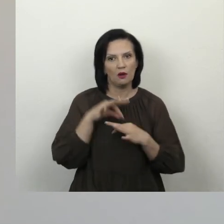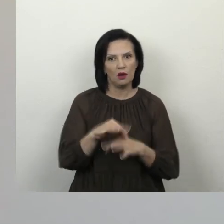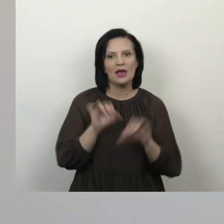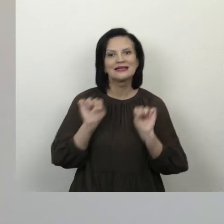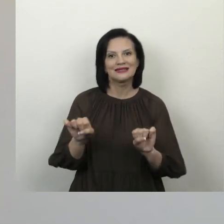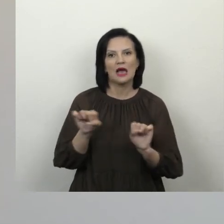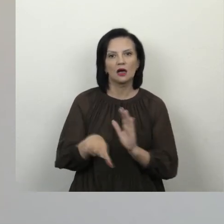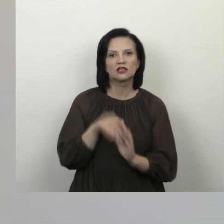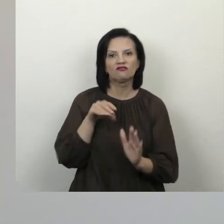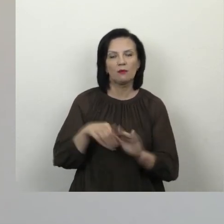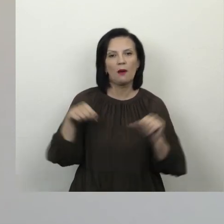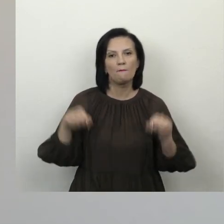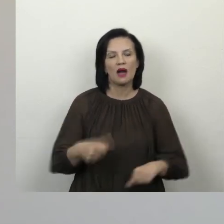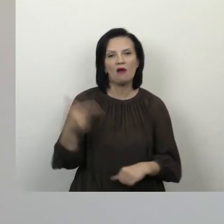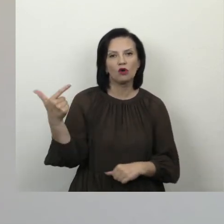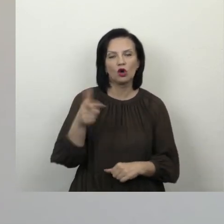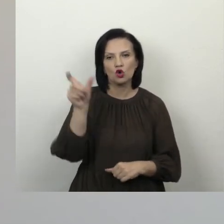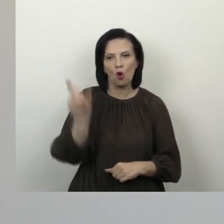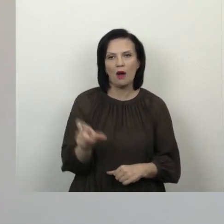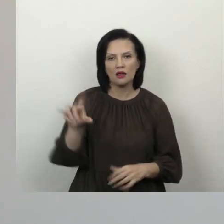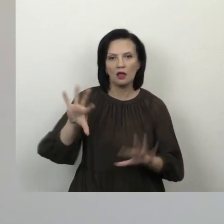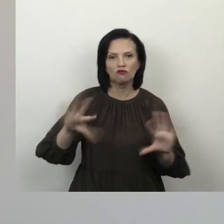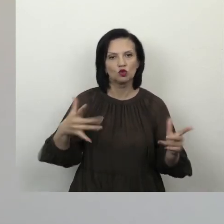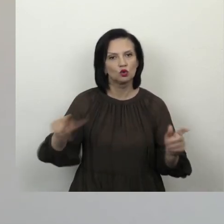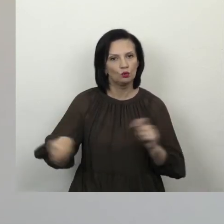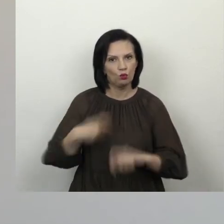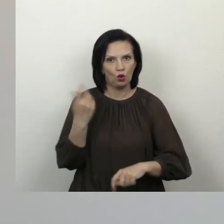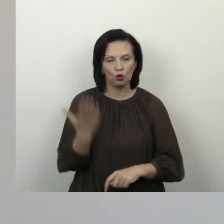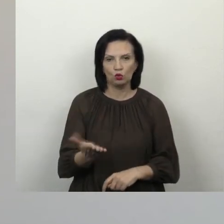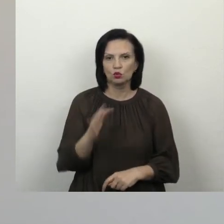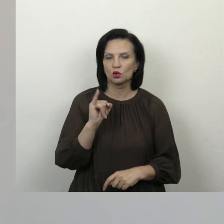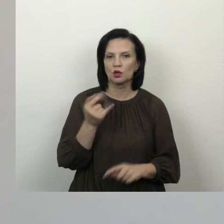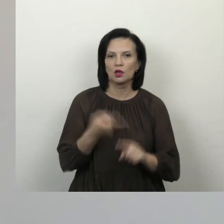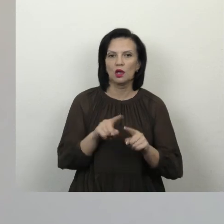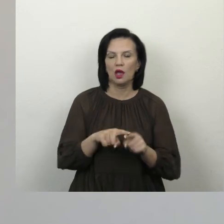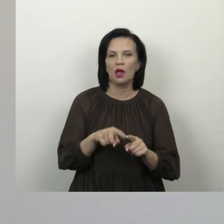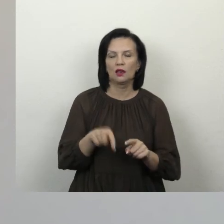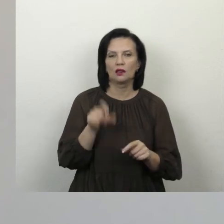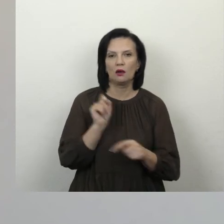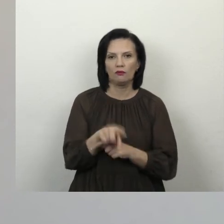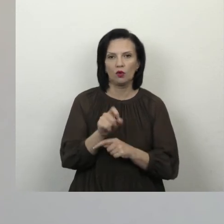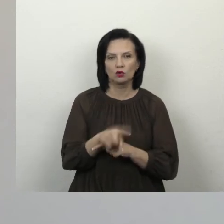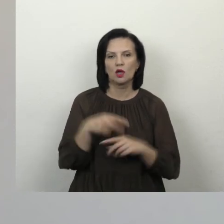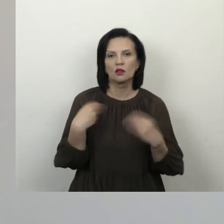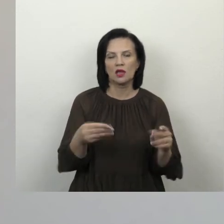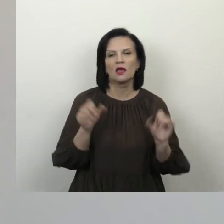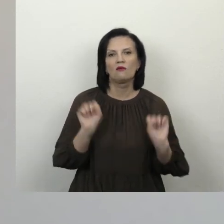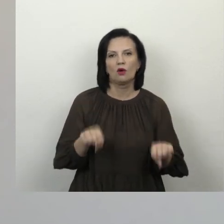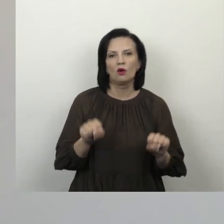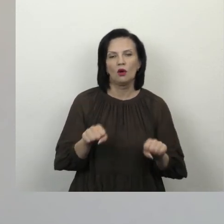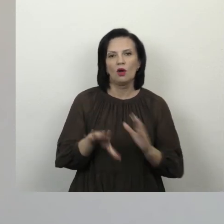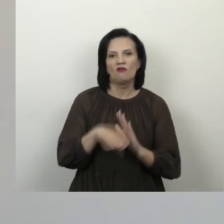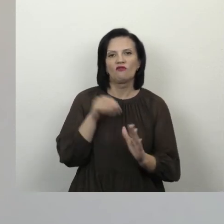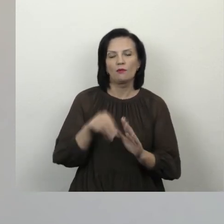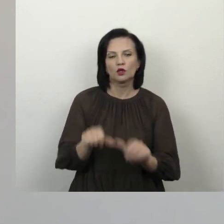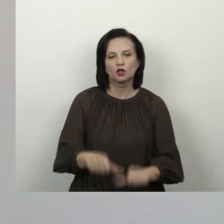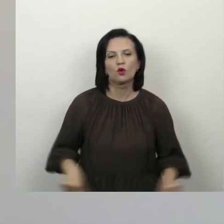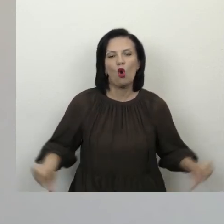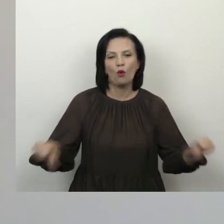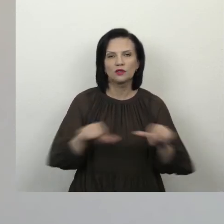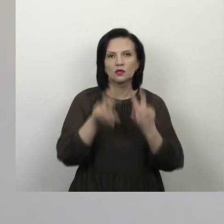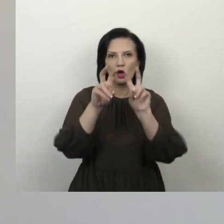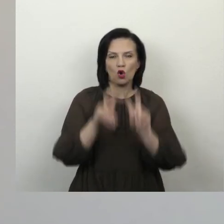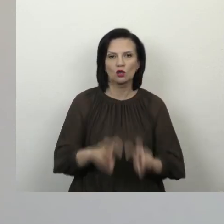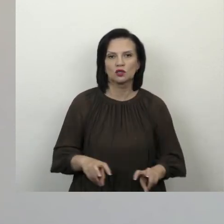law and order is complied with during the election campaign, protection of the voters' rights if they are violated. And this function gives